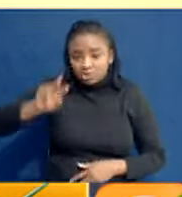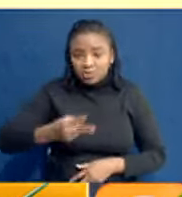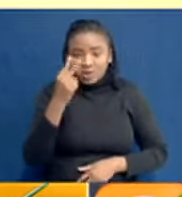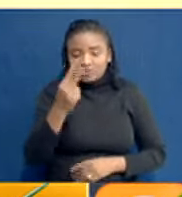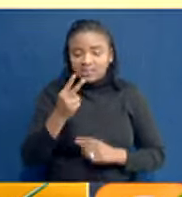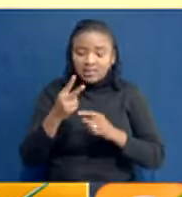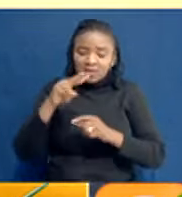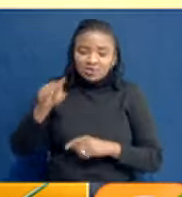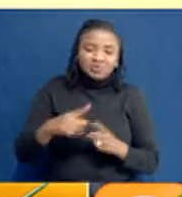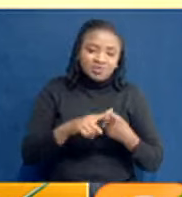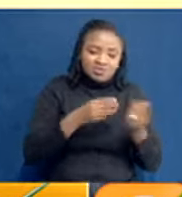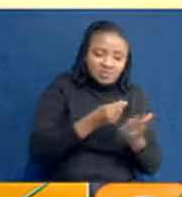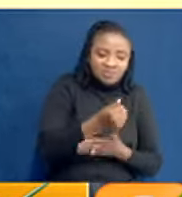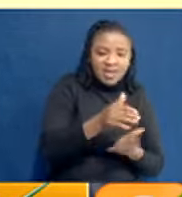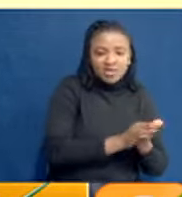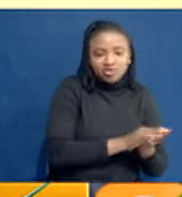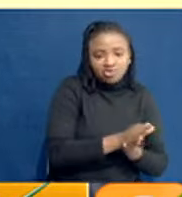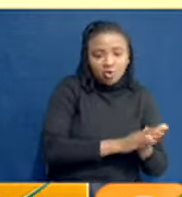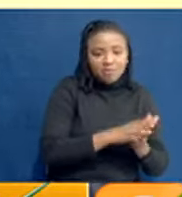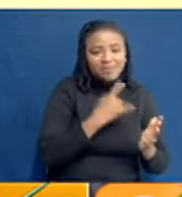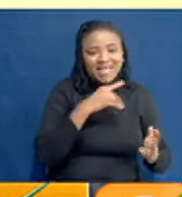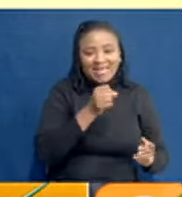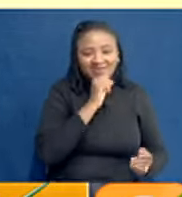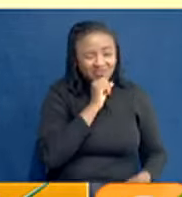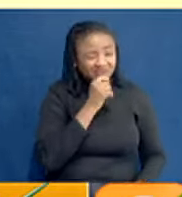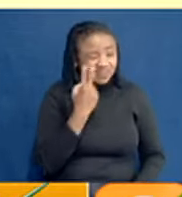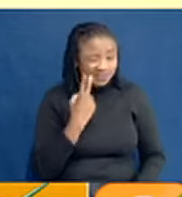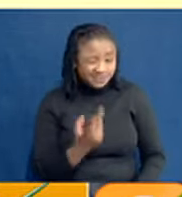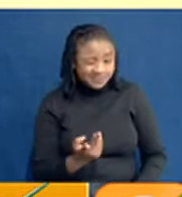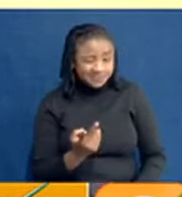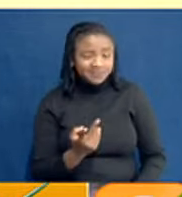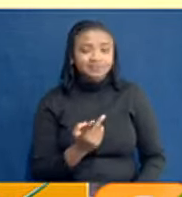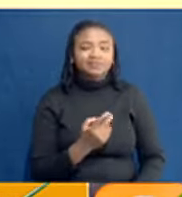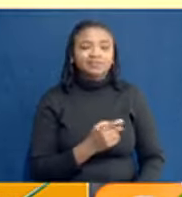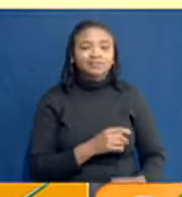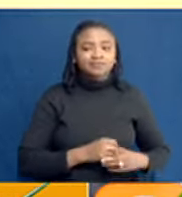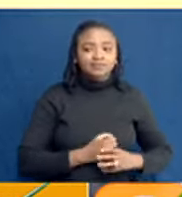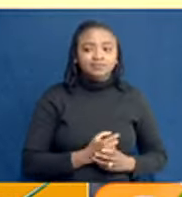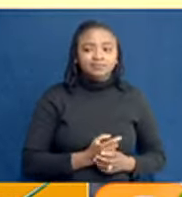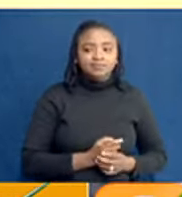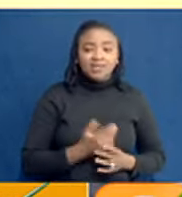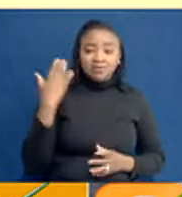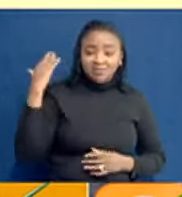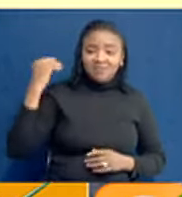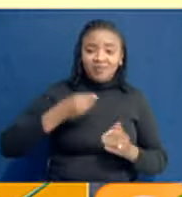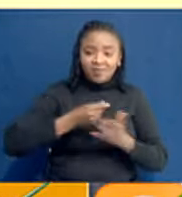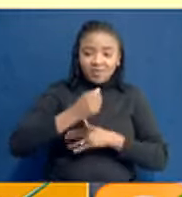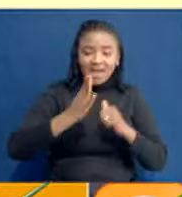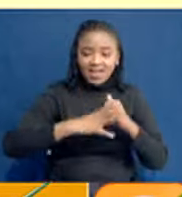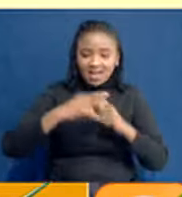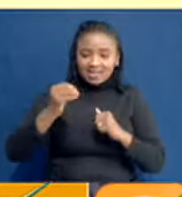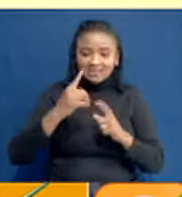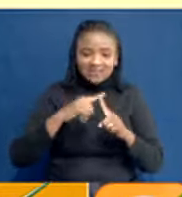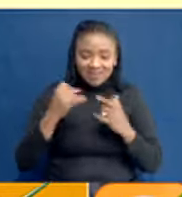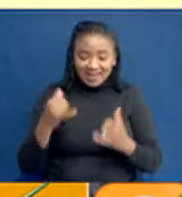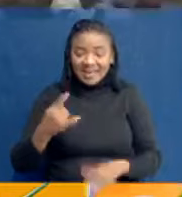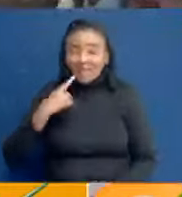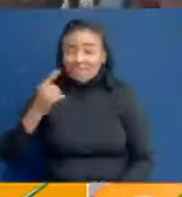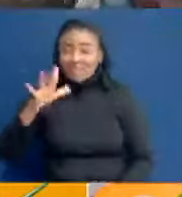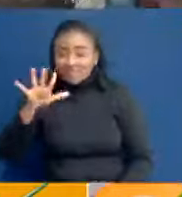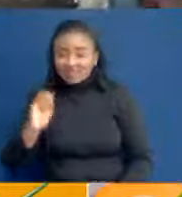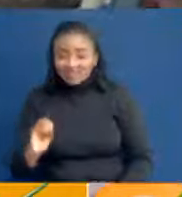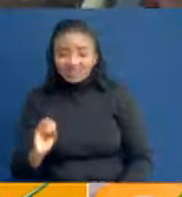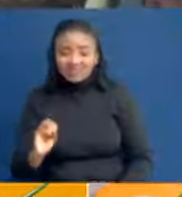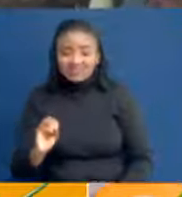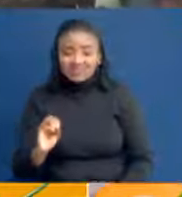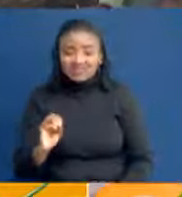nanunua hata kama ni hiyo bus hop, hata kama ni 150, naona bus hop venye zilikuwa tunanunua around 90 shillings or 89, imeenda mpaka to 150.